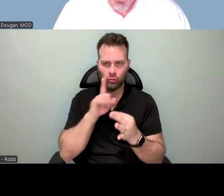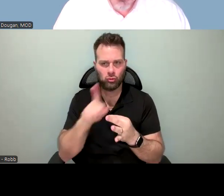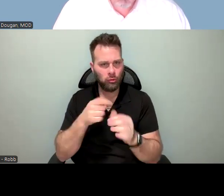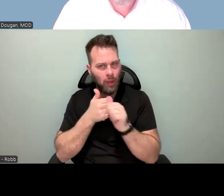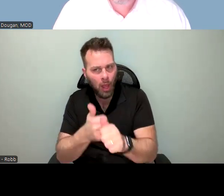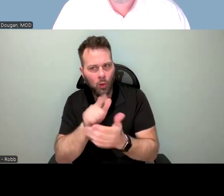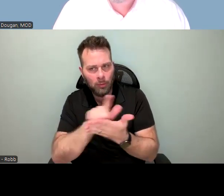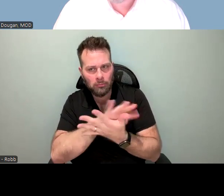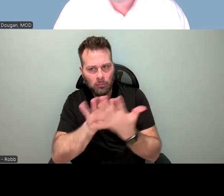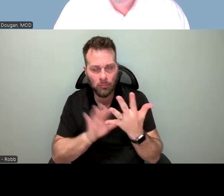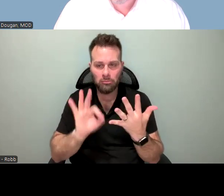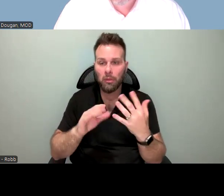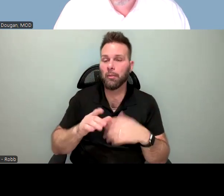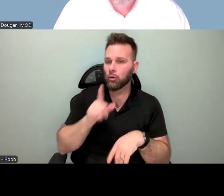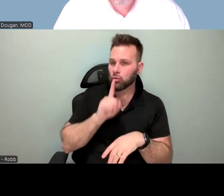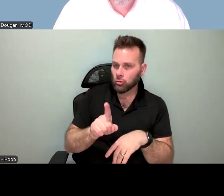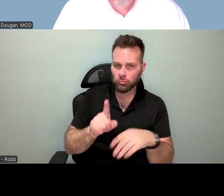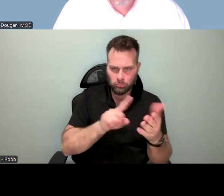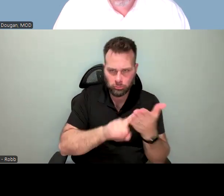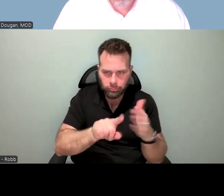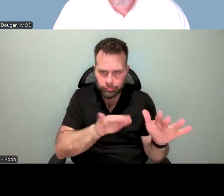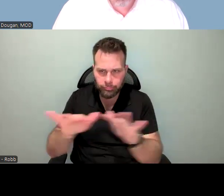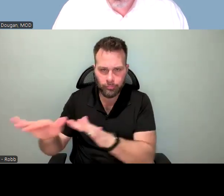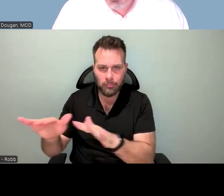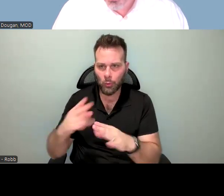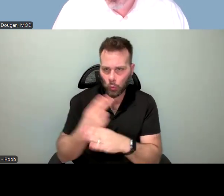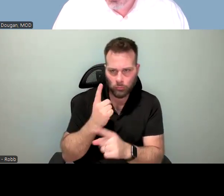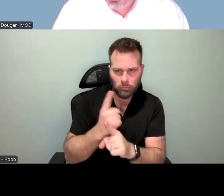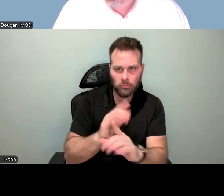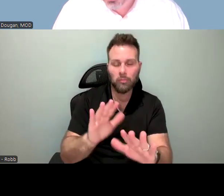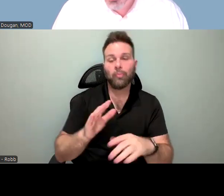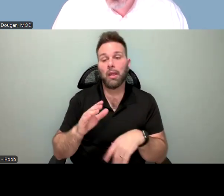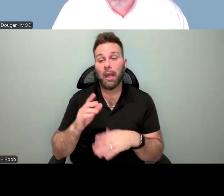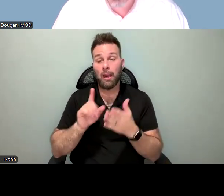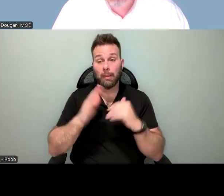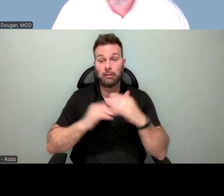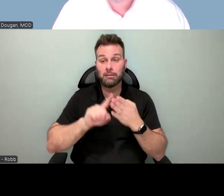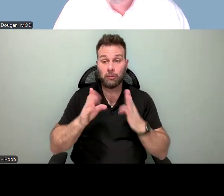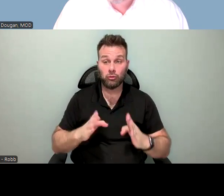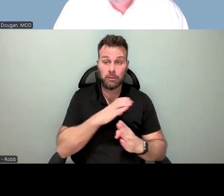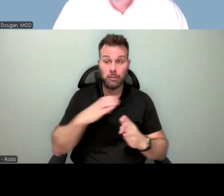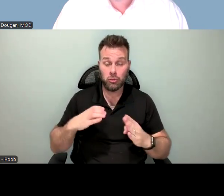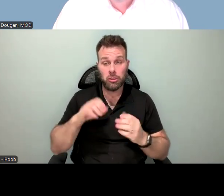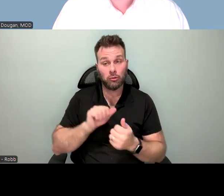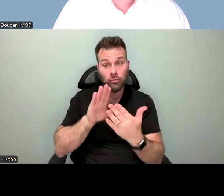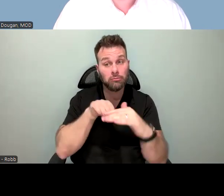site inspections to verify proper implementation. Building inspectors and commissions can address accessibility concerns raised by the